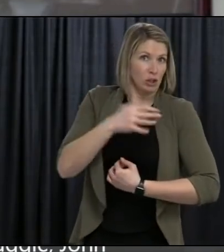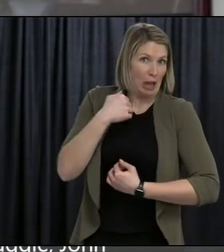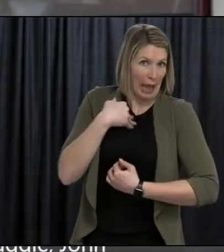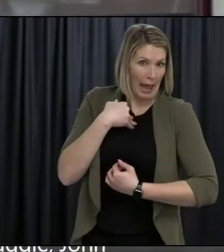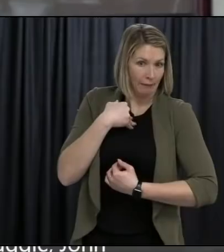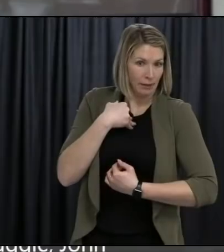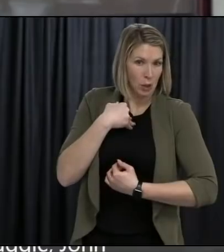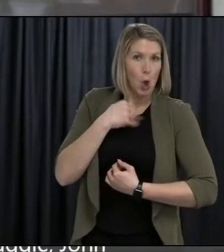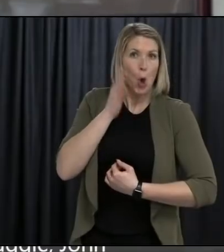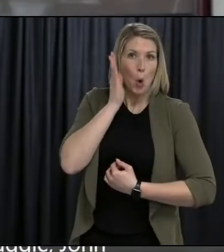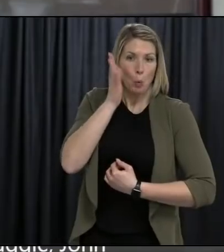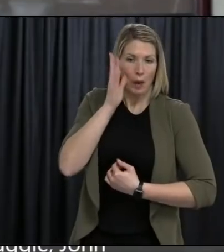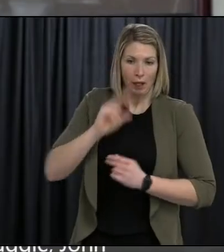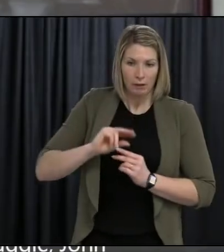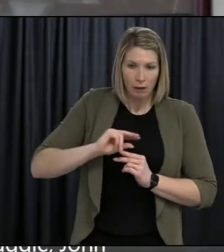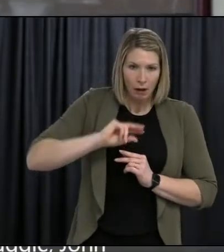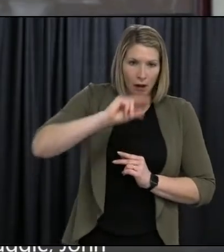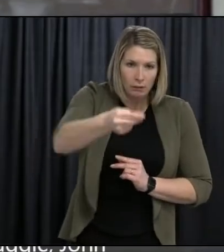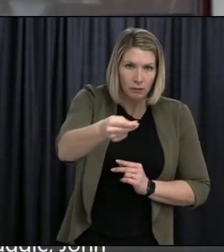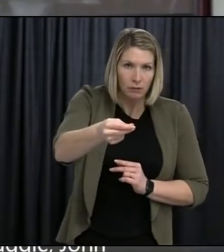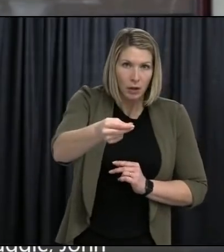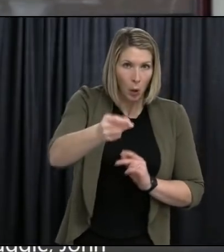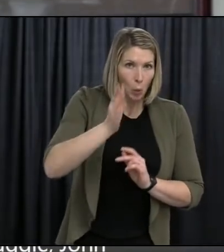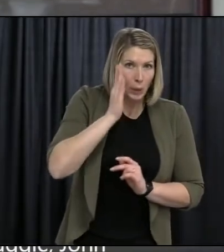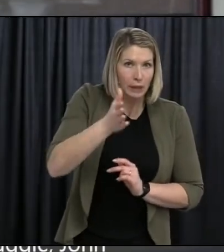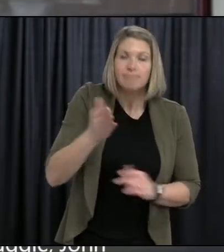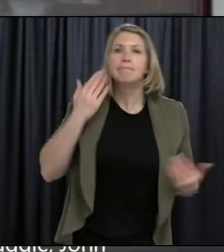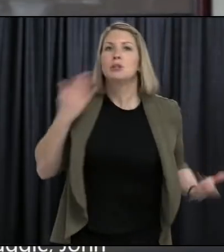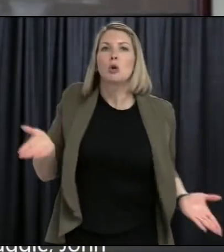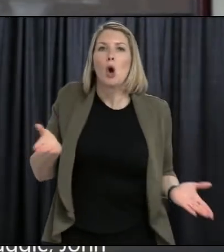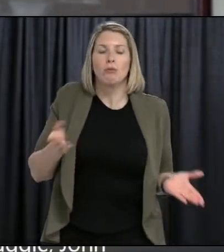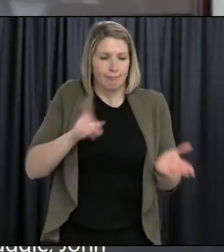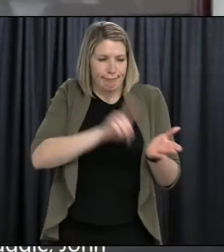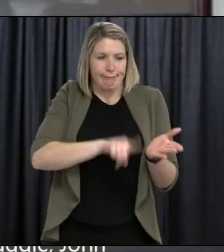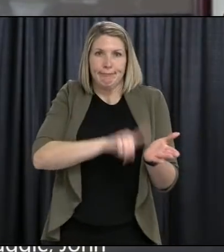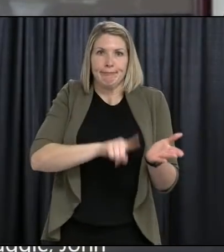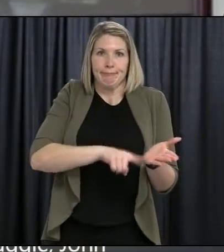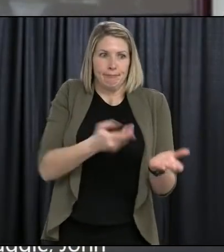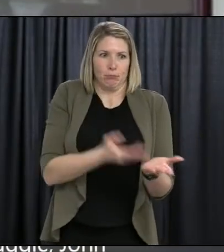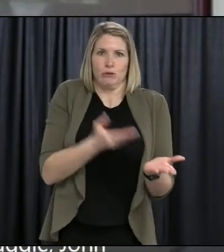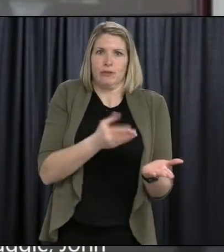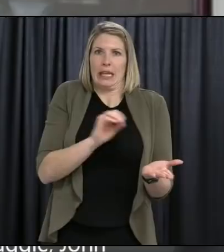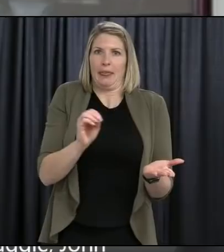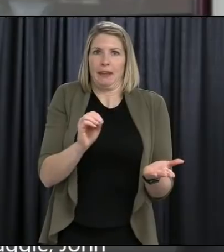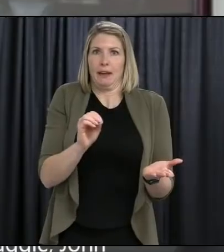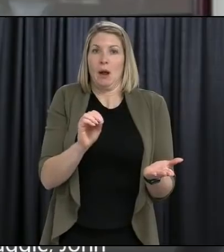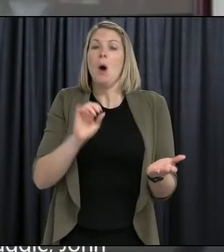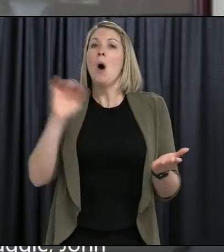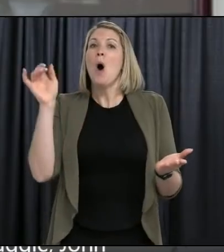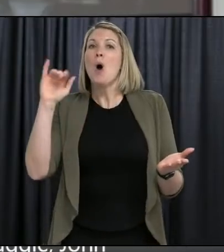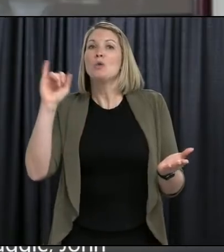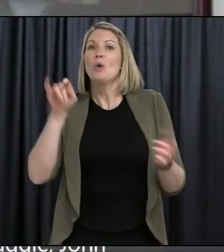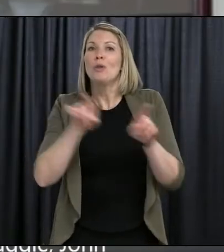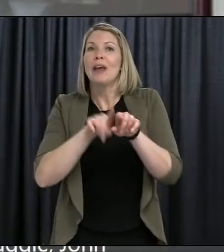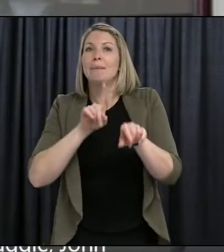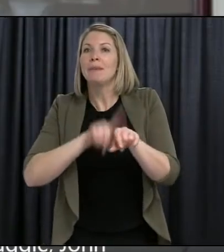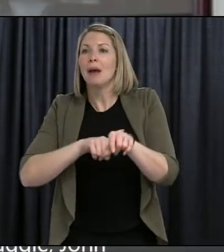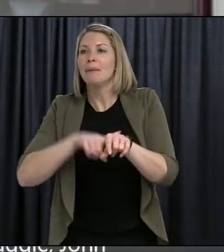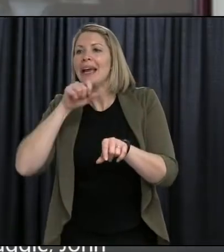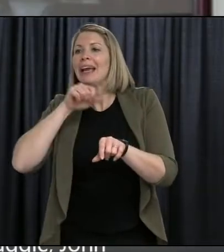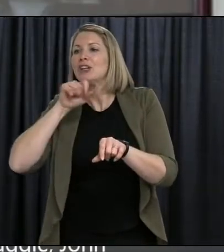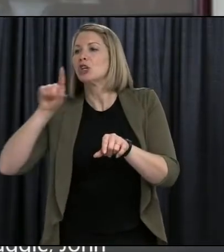And remember that currently no vaccine is actually available for children officially. It's